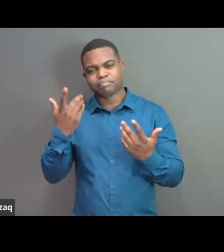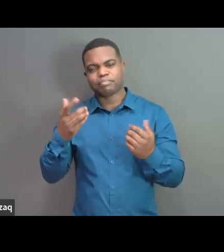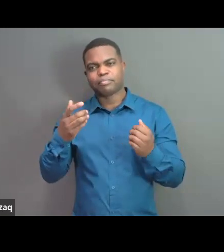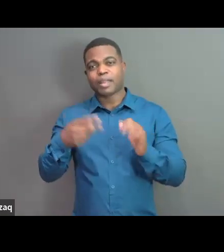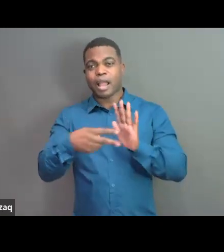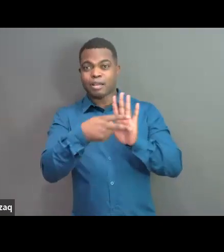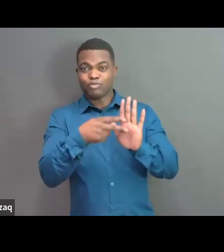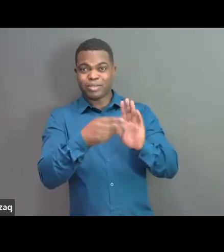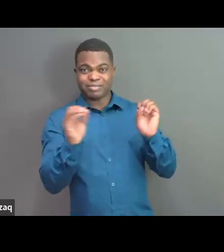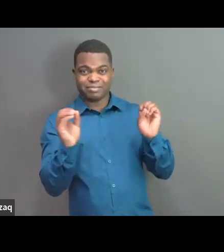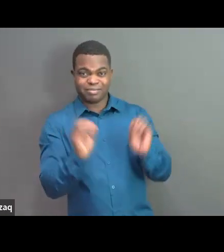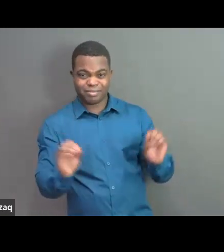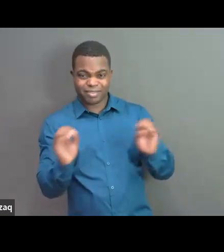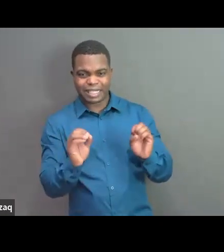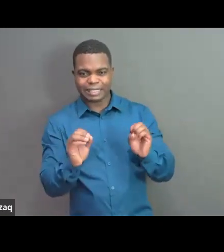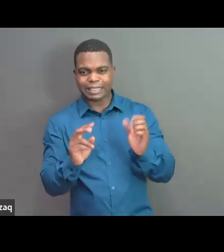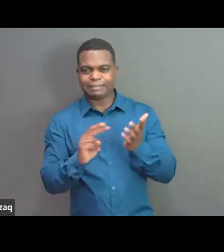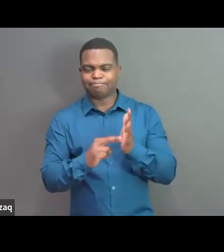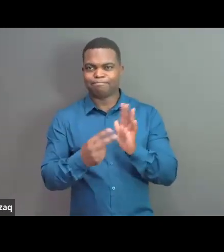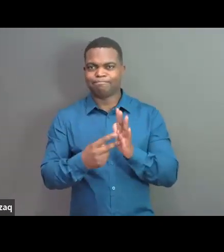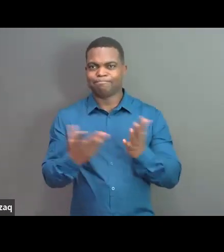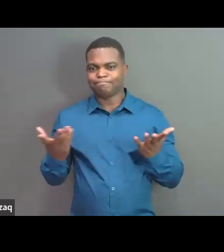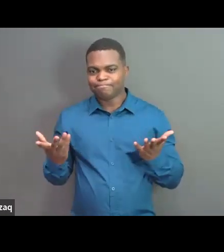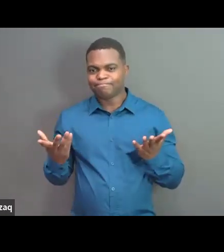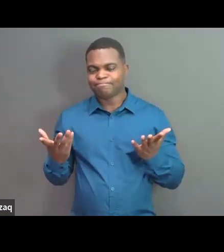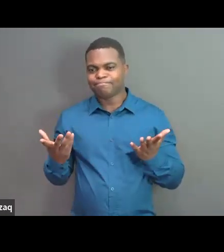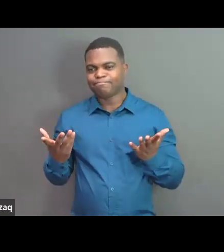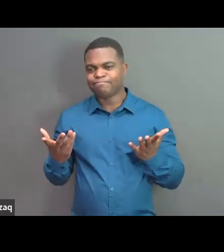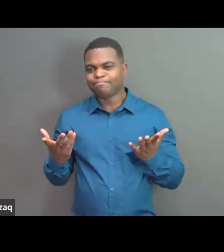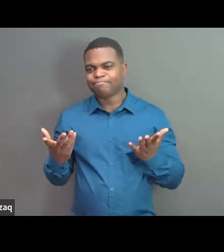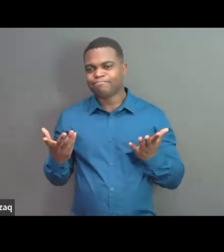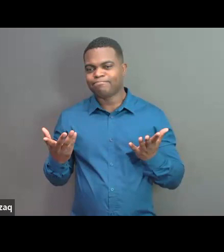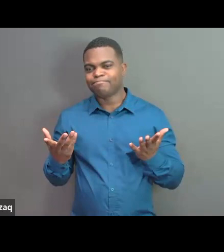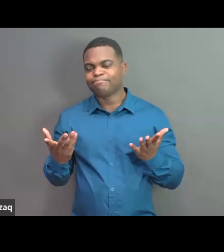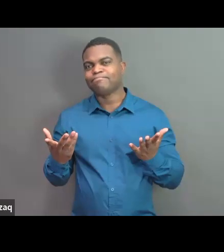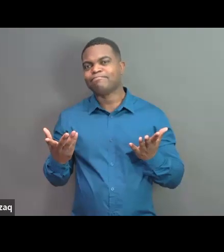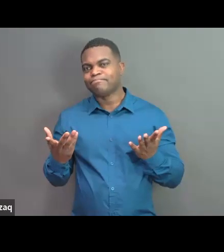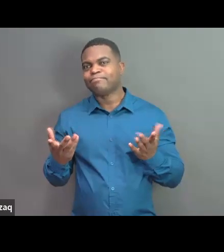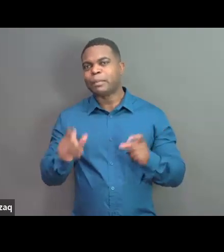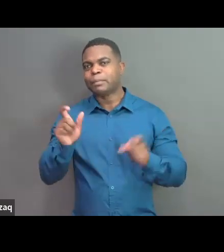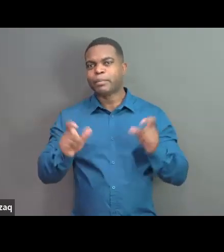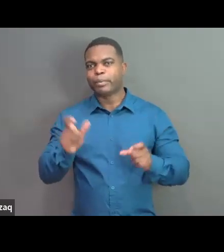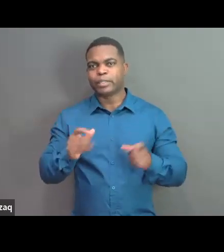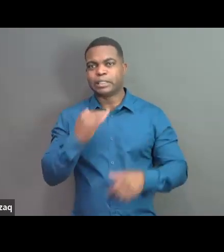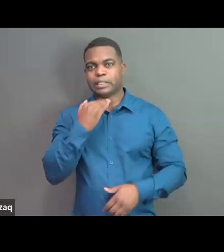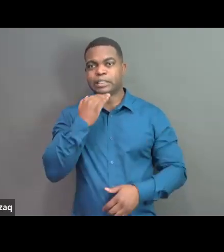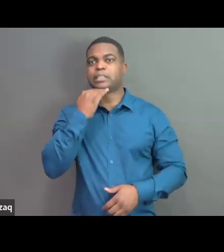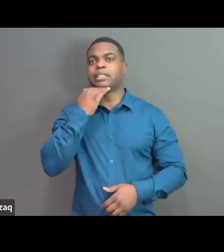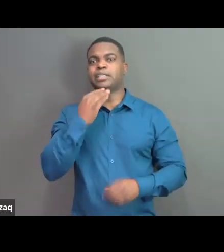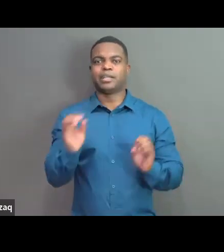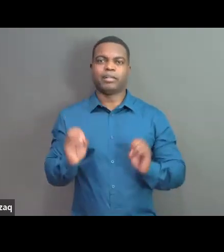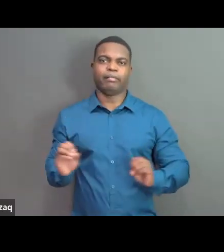deprives people their dignity, the right to dignity and citizenship.